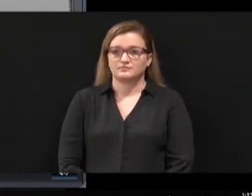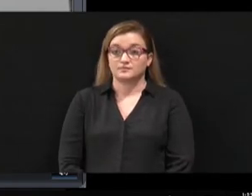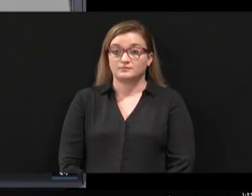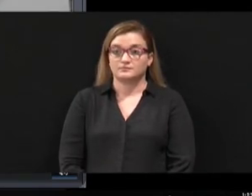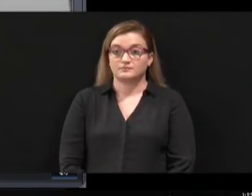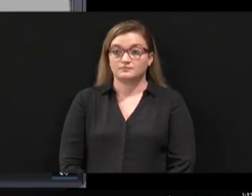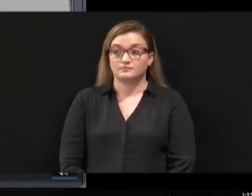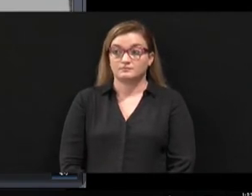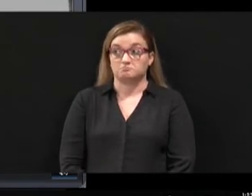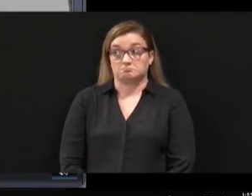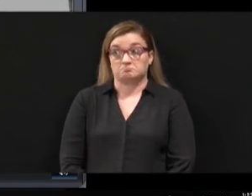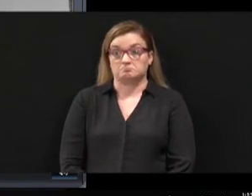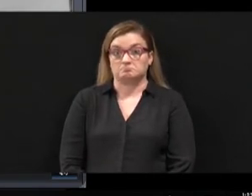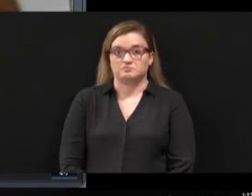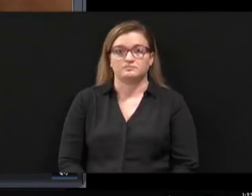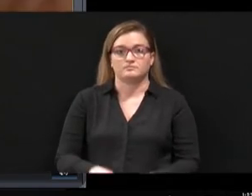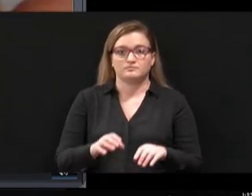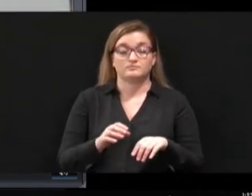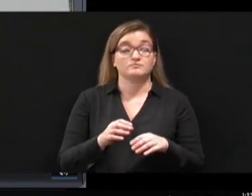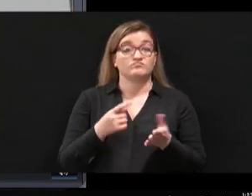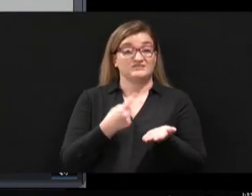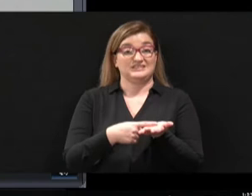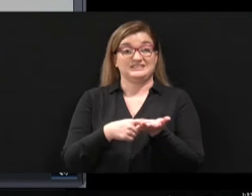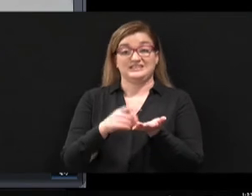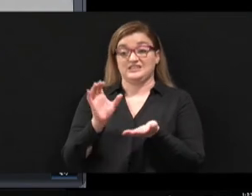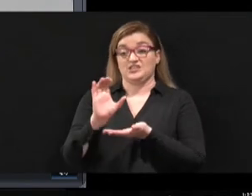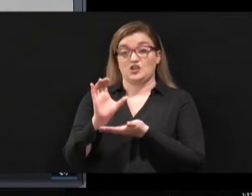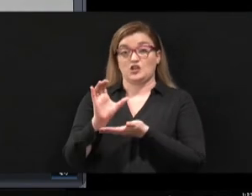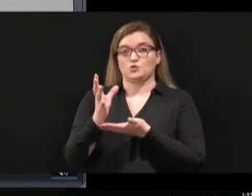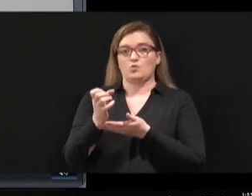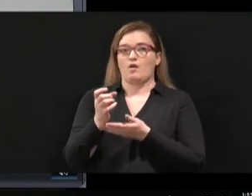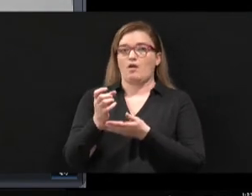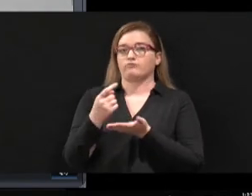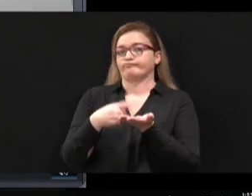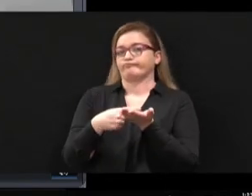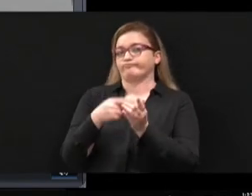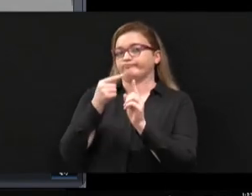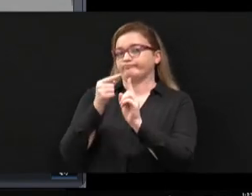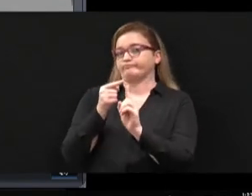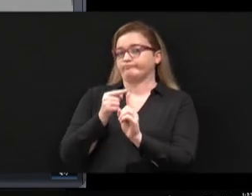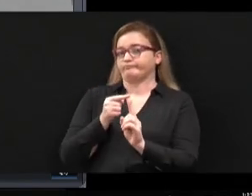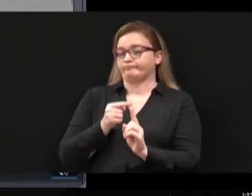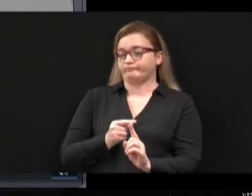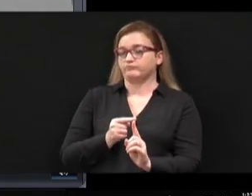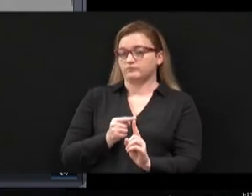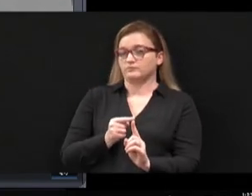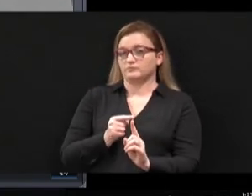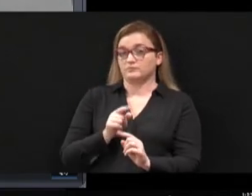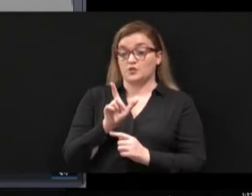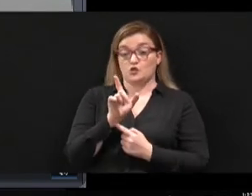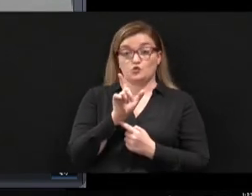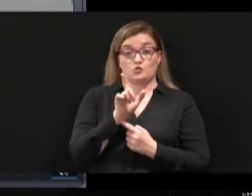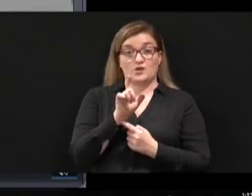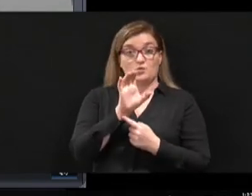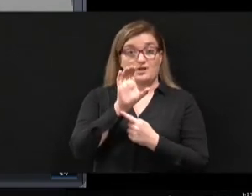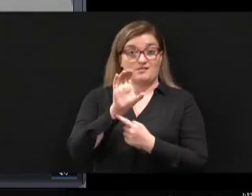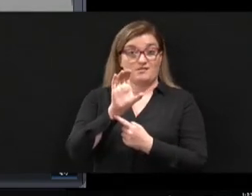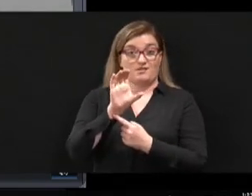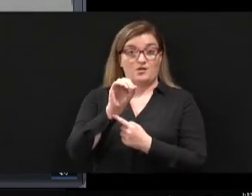Okay, when we're talking about consonants, let me go over a few of those bullet points there. There's the 21